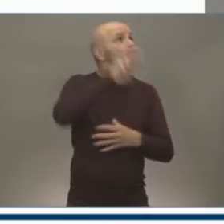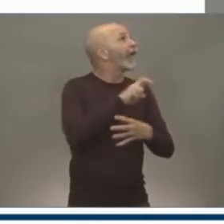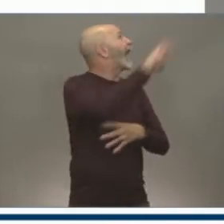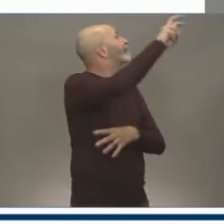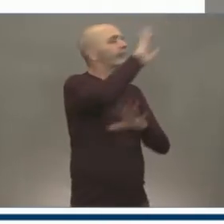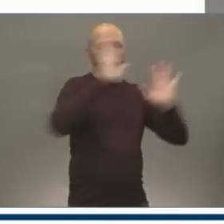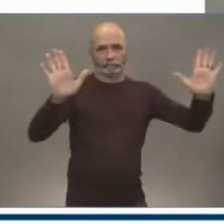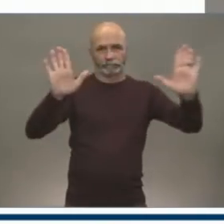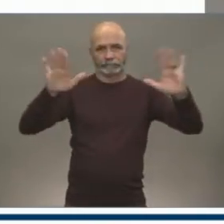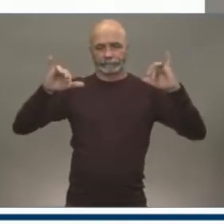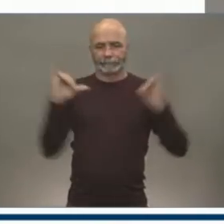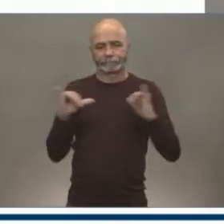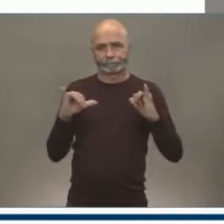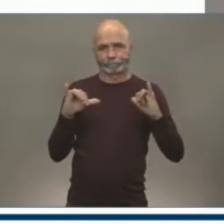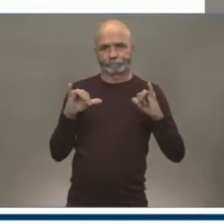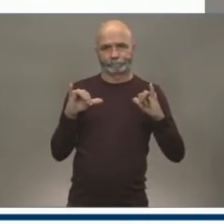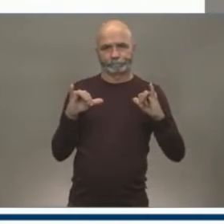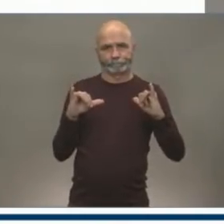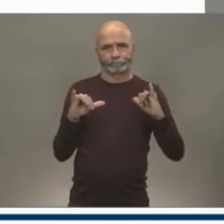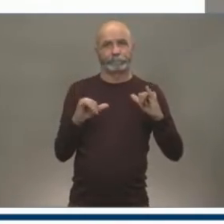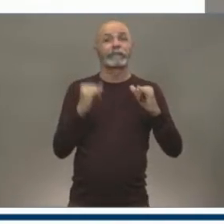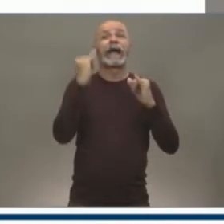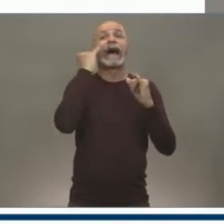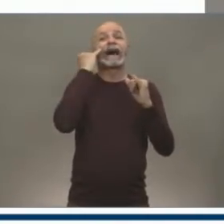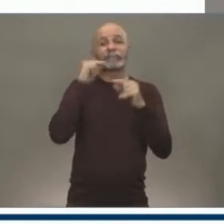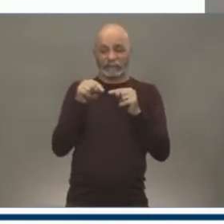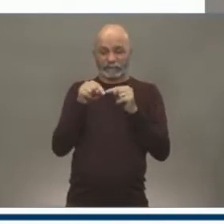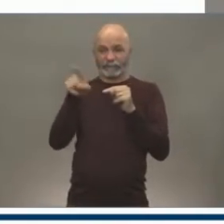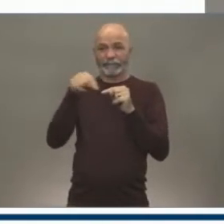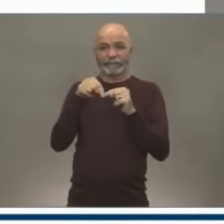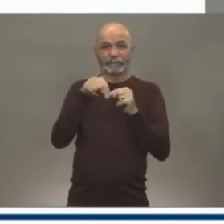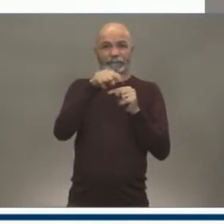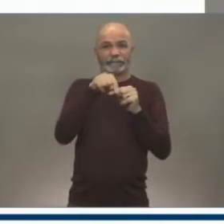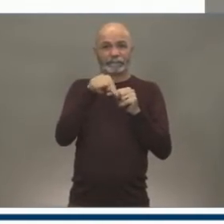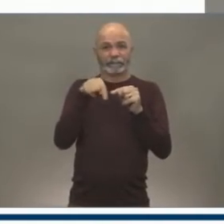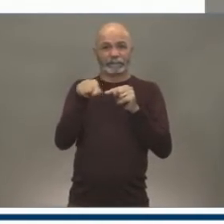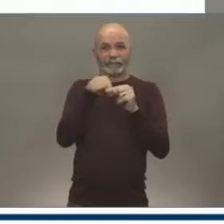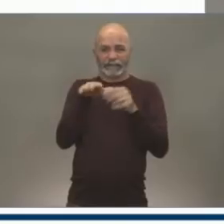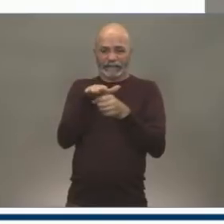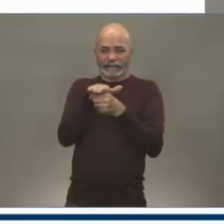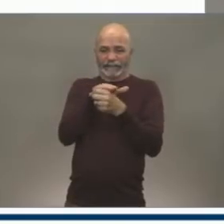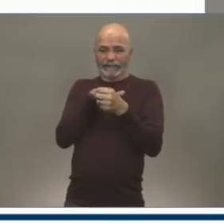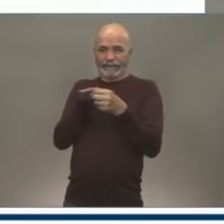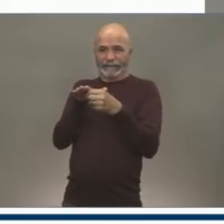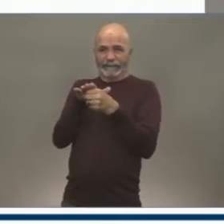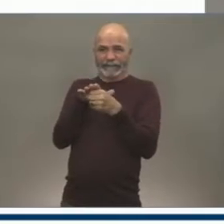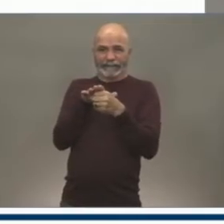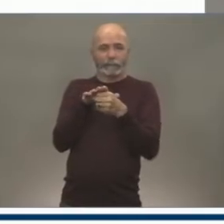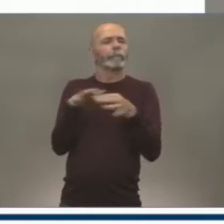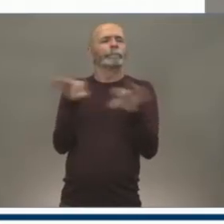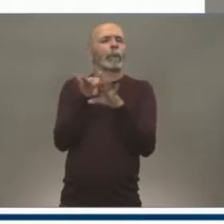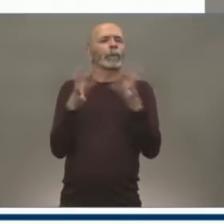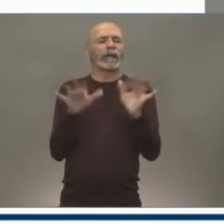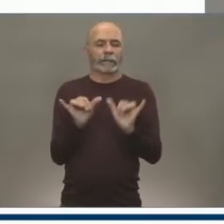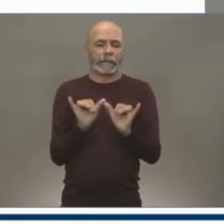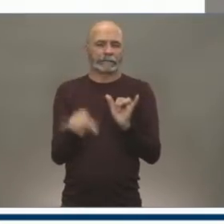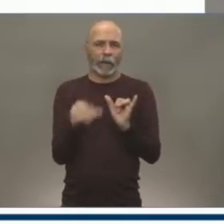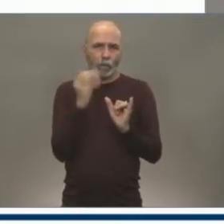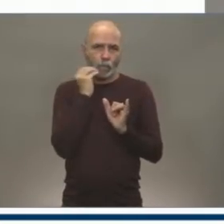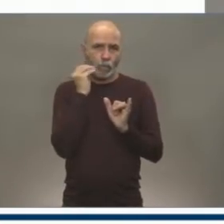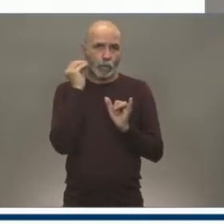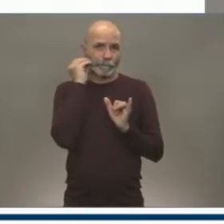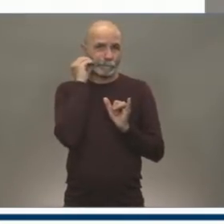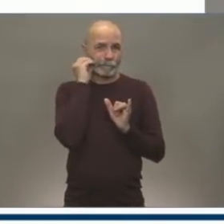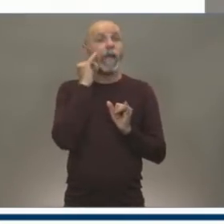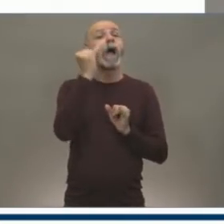province. That's important. We were asking all Nova Scotians to stay closer to home, to only have essential travel to any other